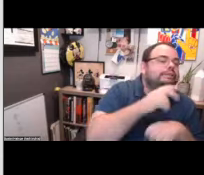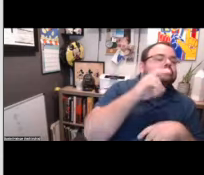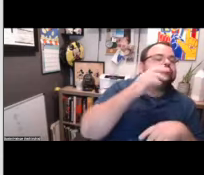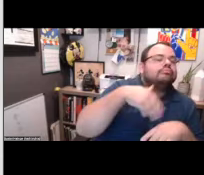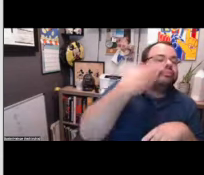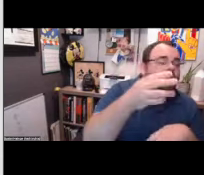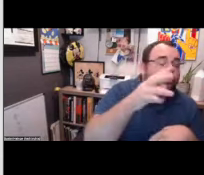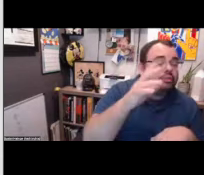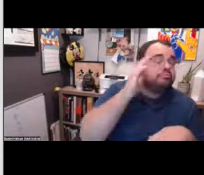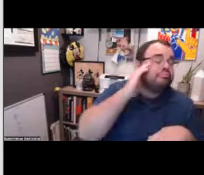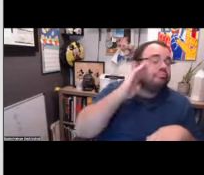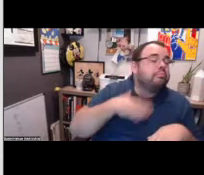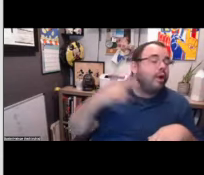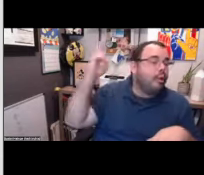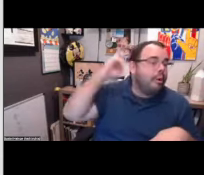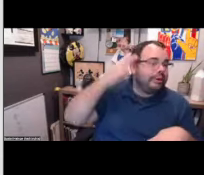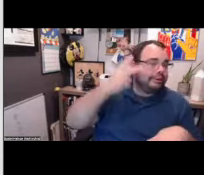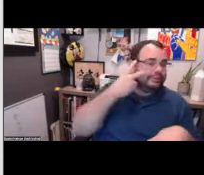So